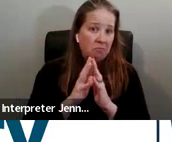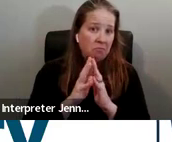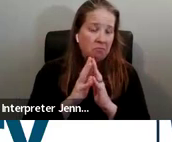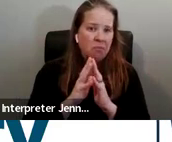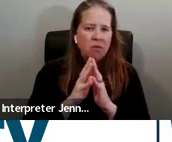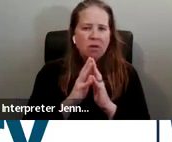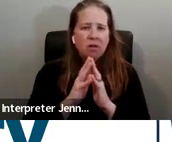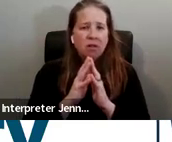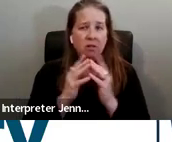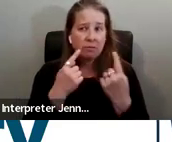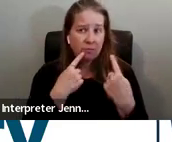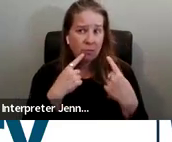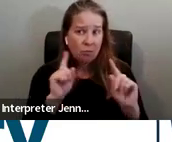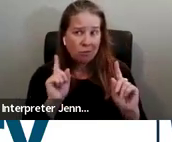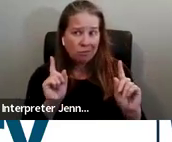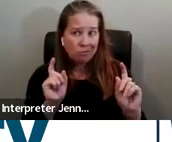Did that work for you?